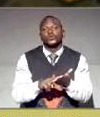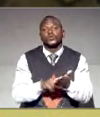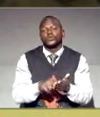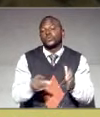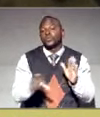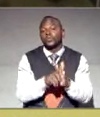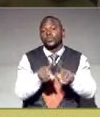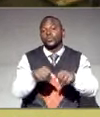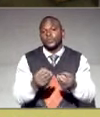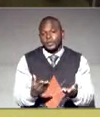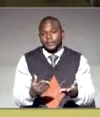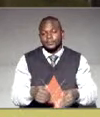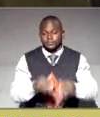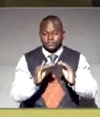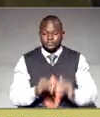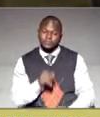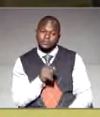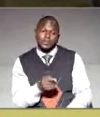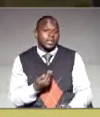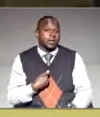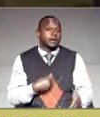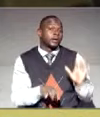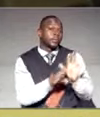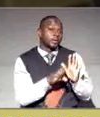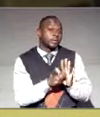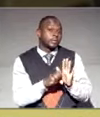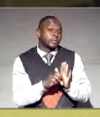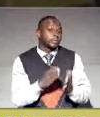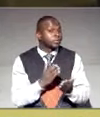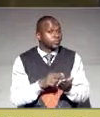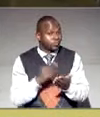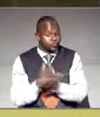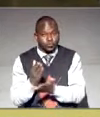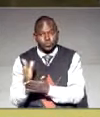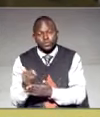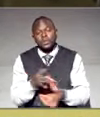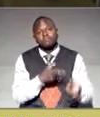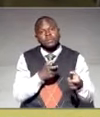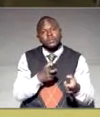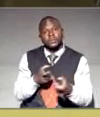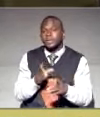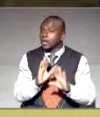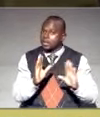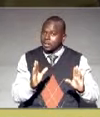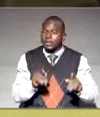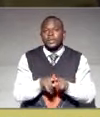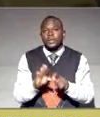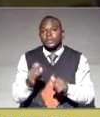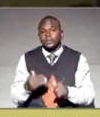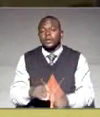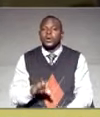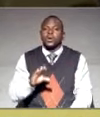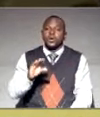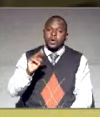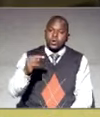Four, that there is no proof that the guns were involved in any crime. On Ngobi,